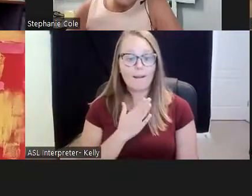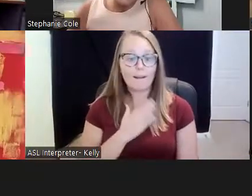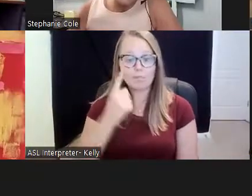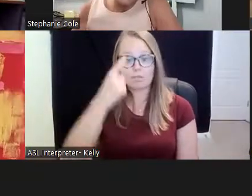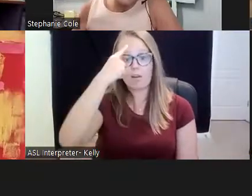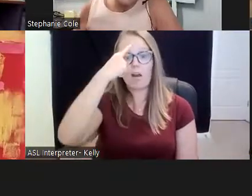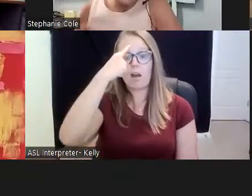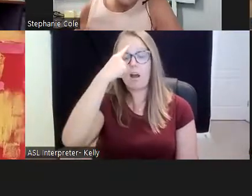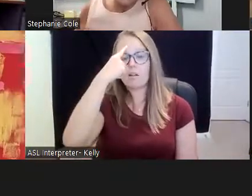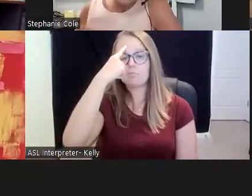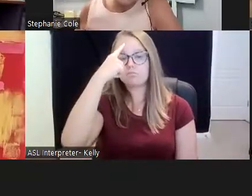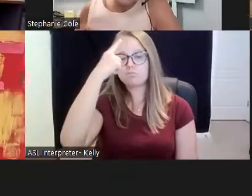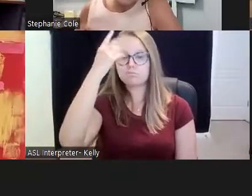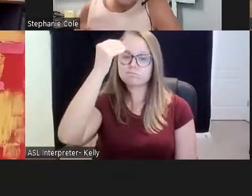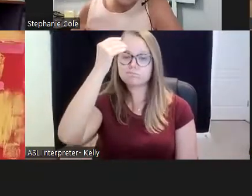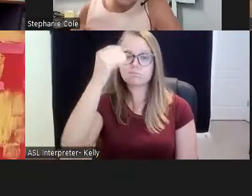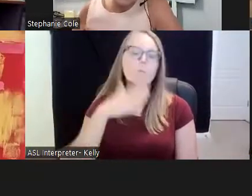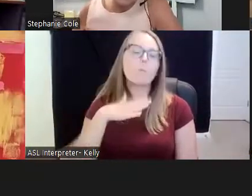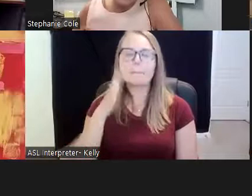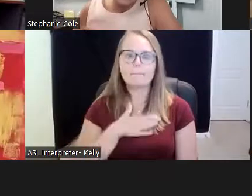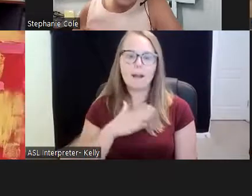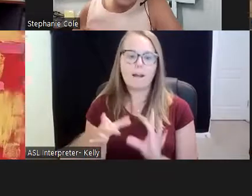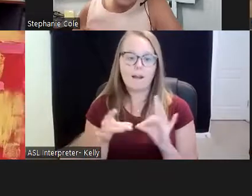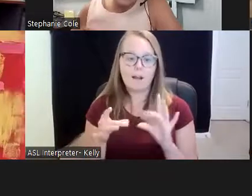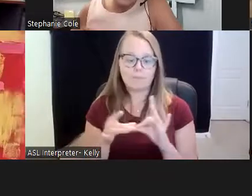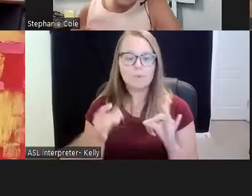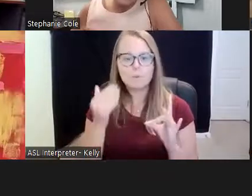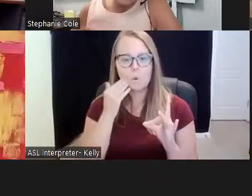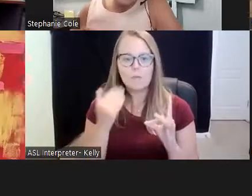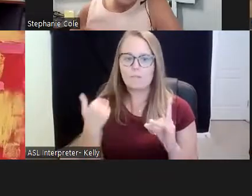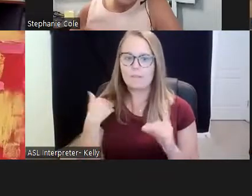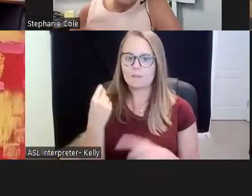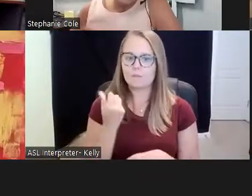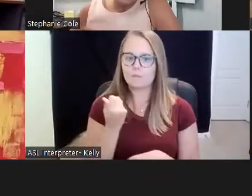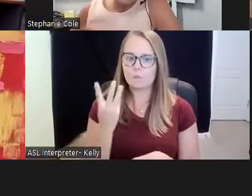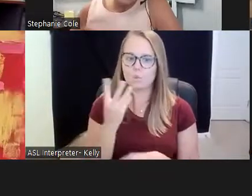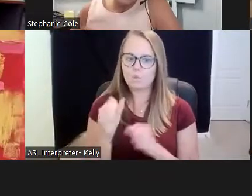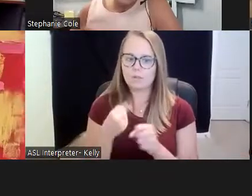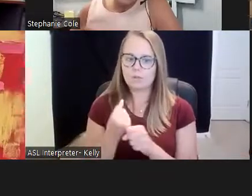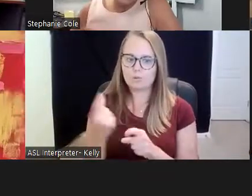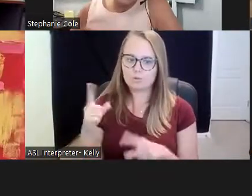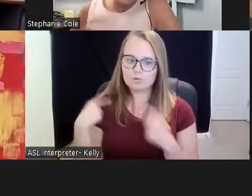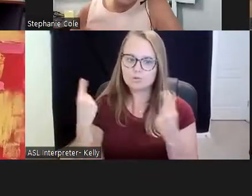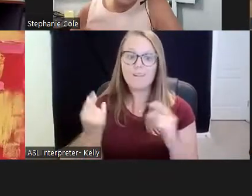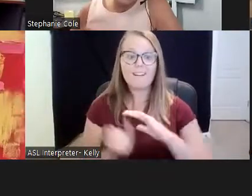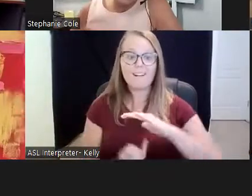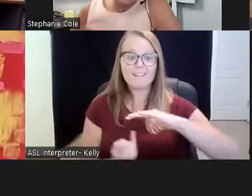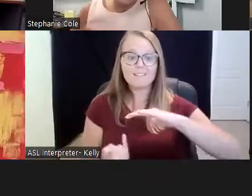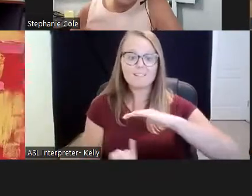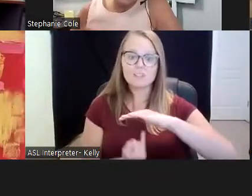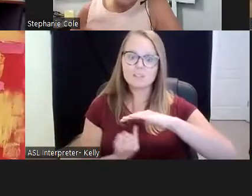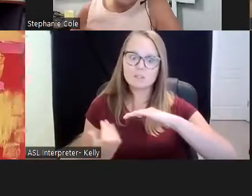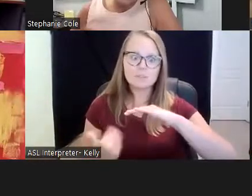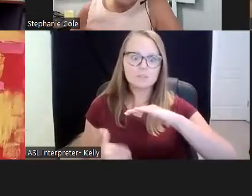My comment is, as we all know, during the last couple of years, isolation has been the biggest